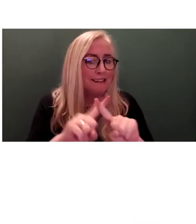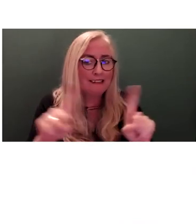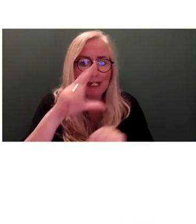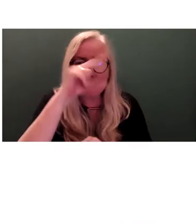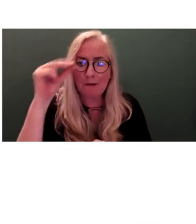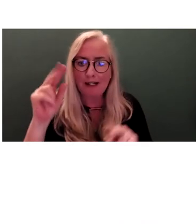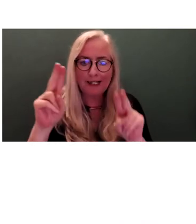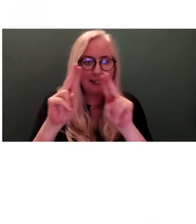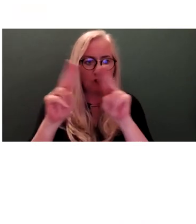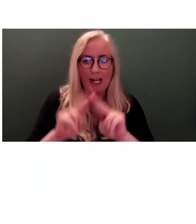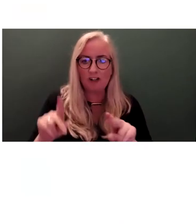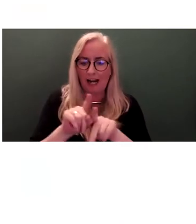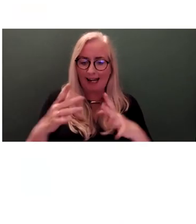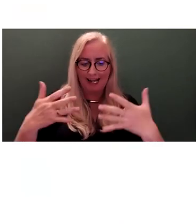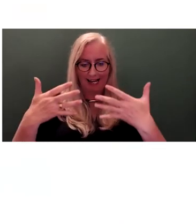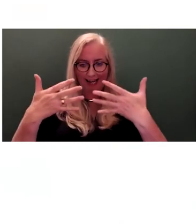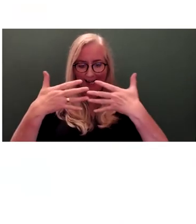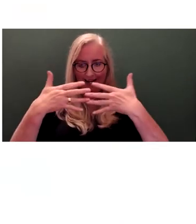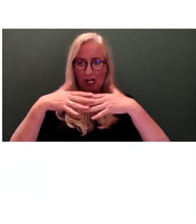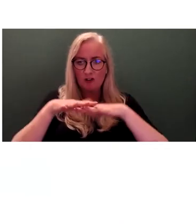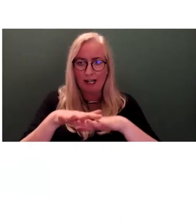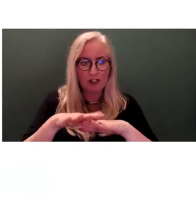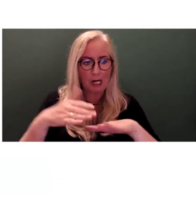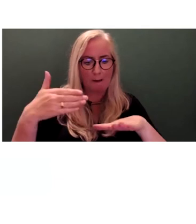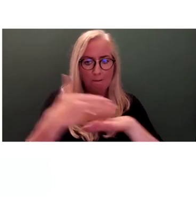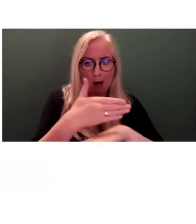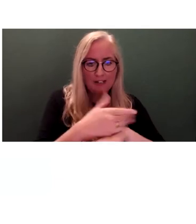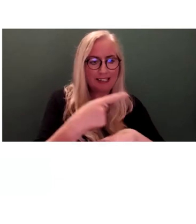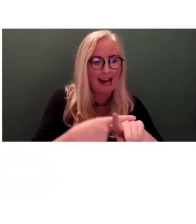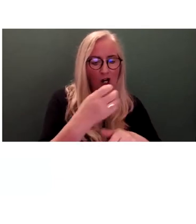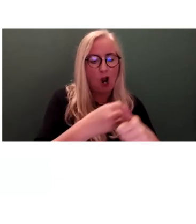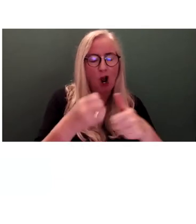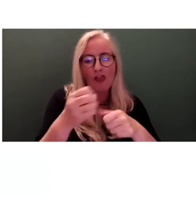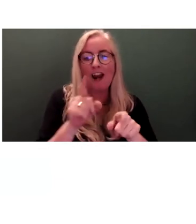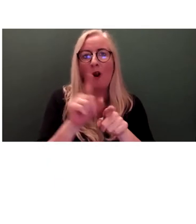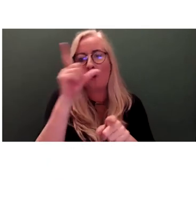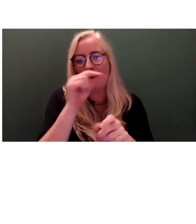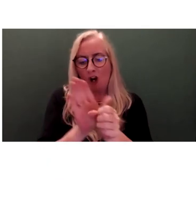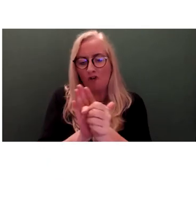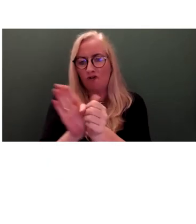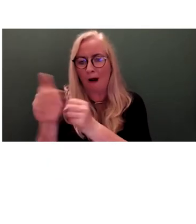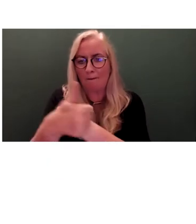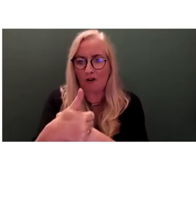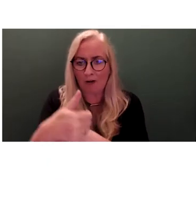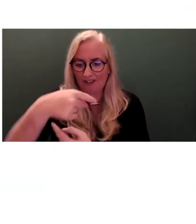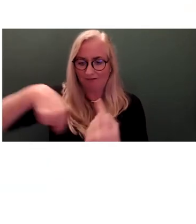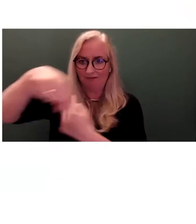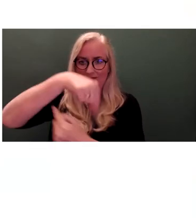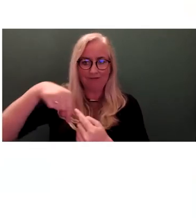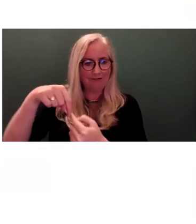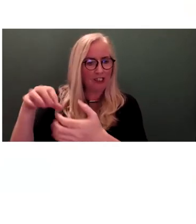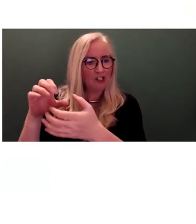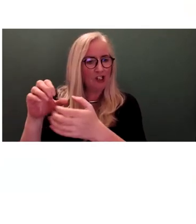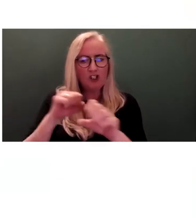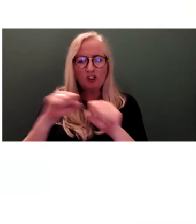internationally as also the integration of employment and other wraparound services. And you can even see that link